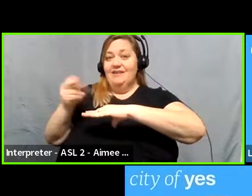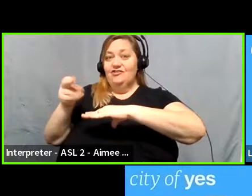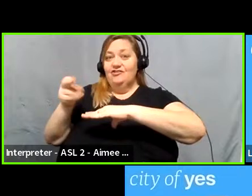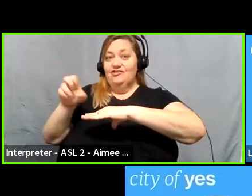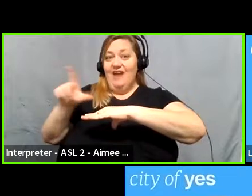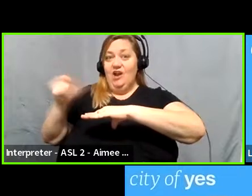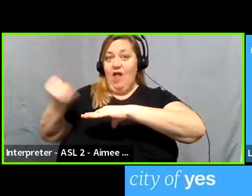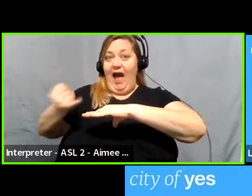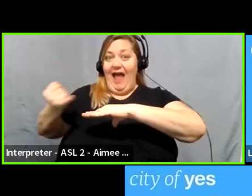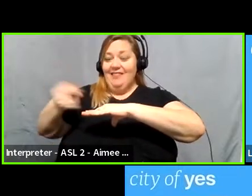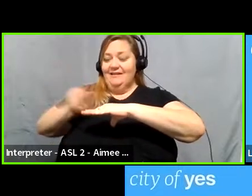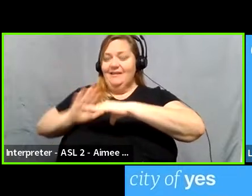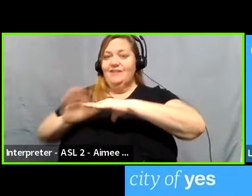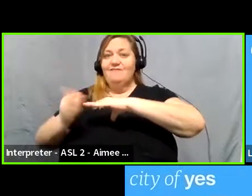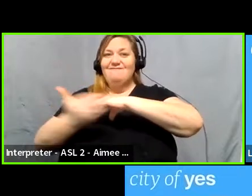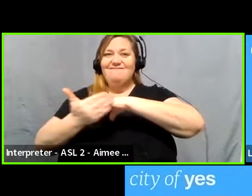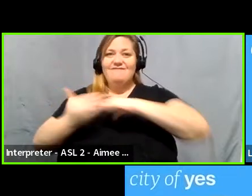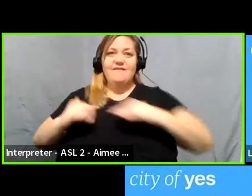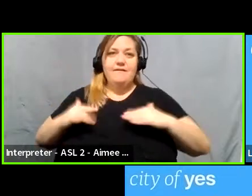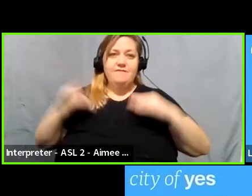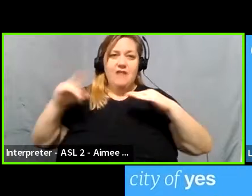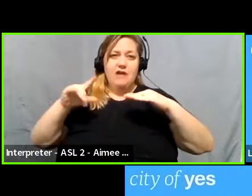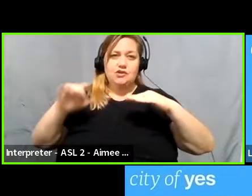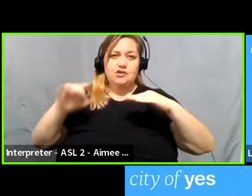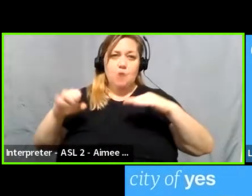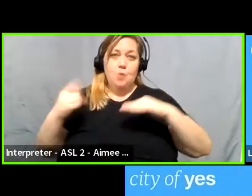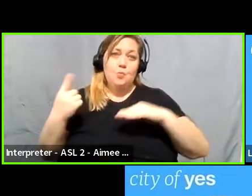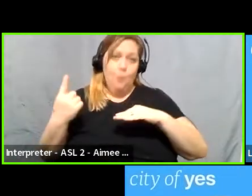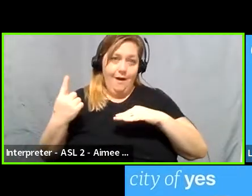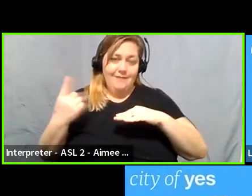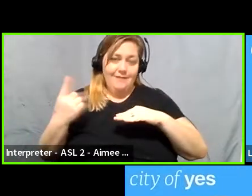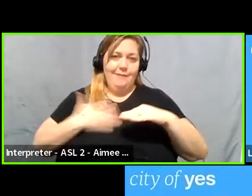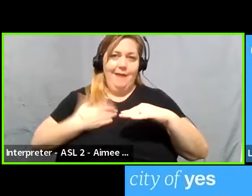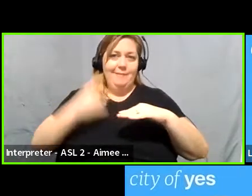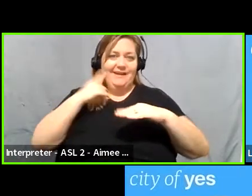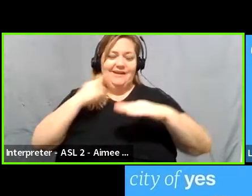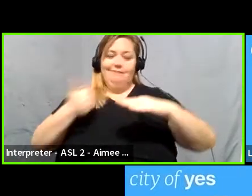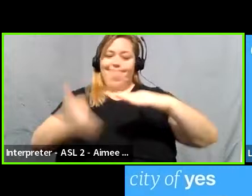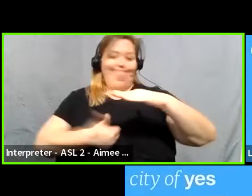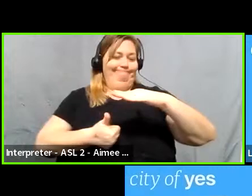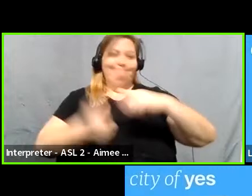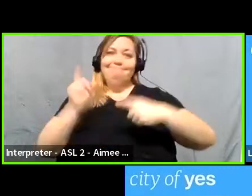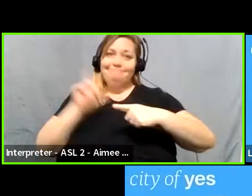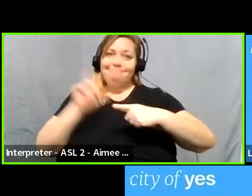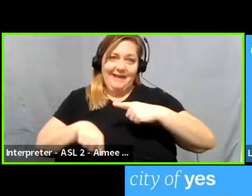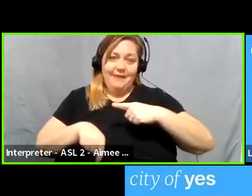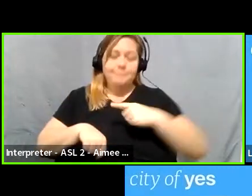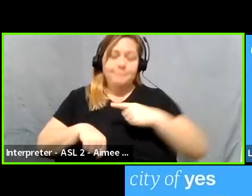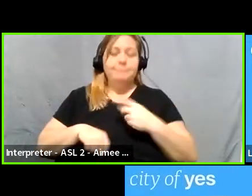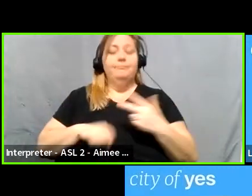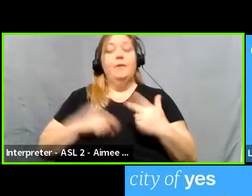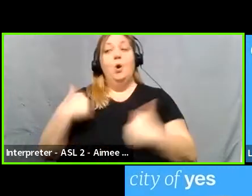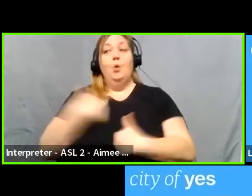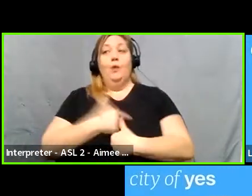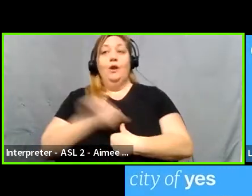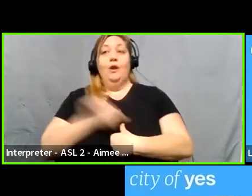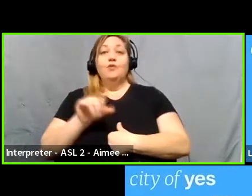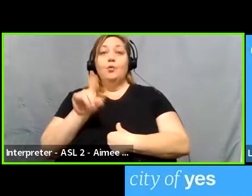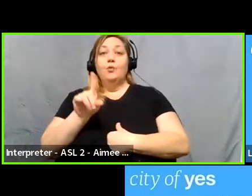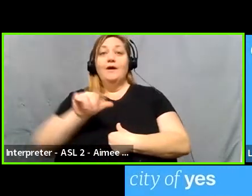Flood Zone 1. So I'm very happy to hear that. We are also one of the 10